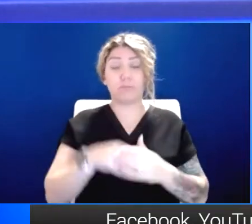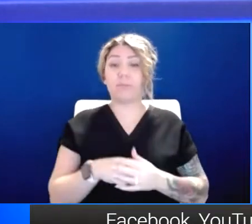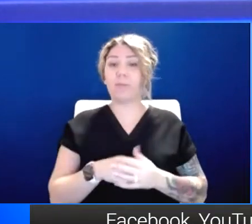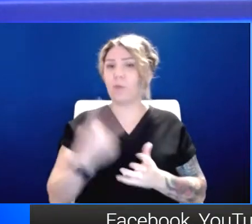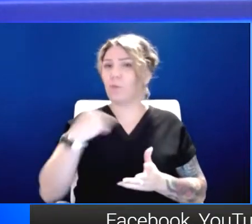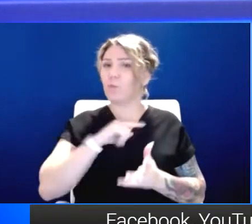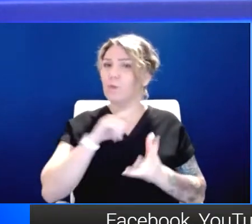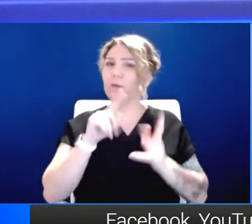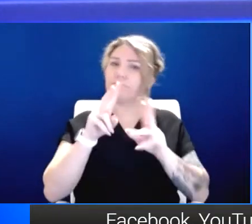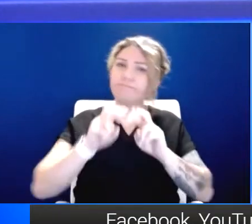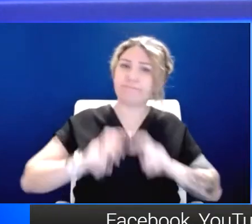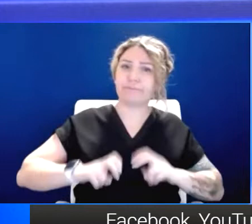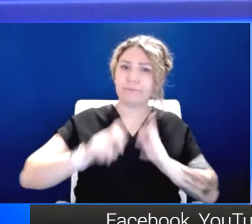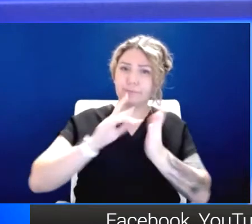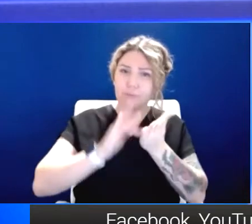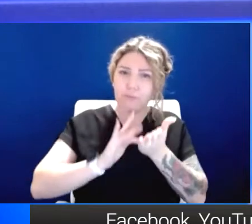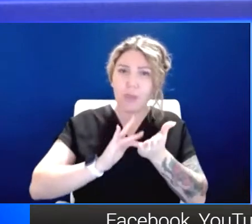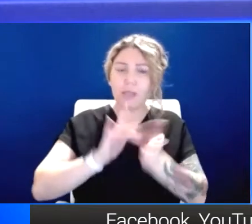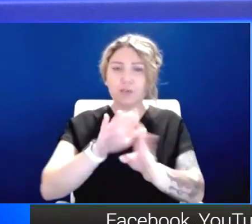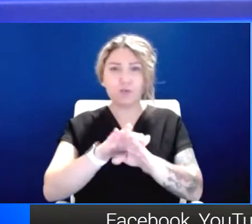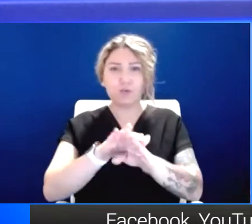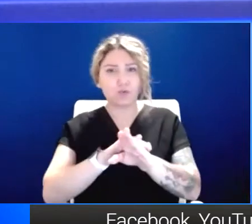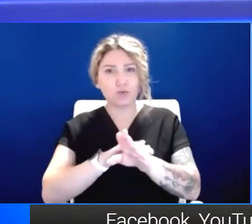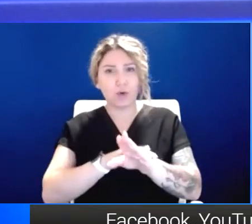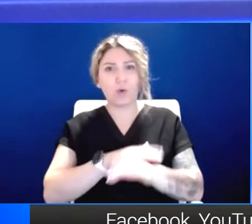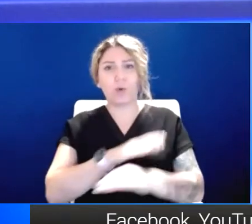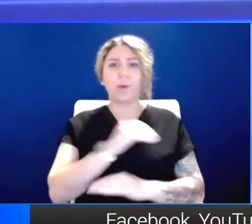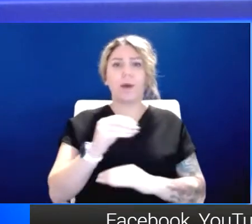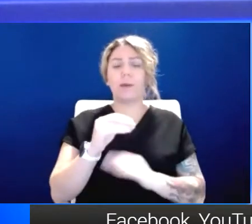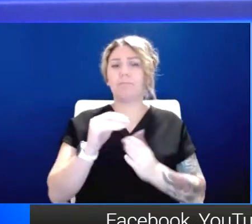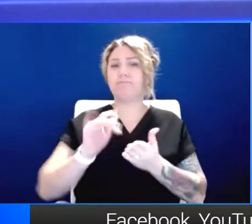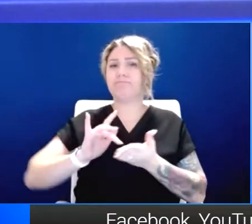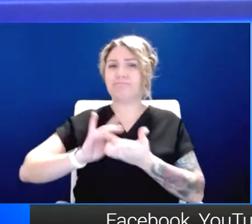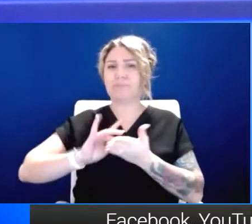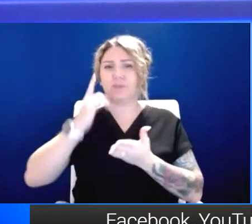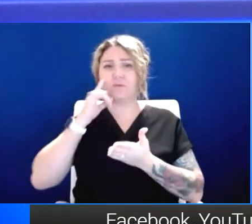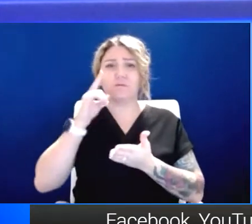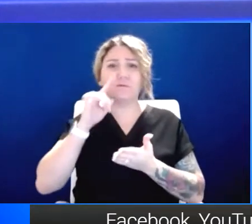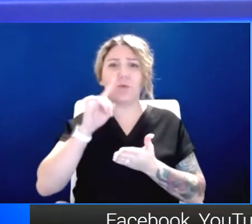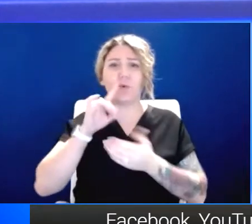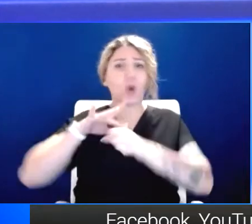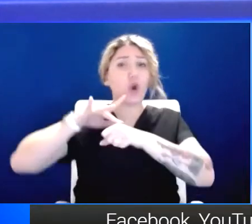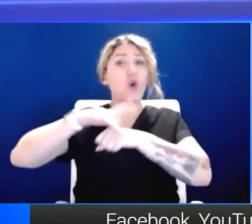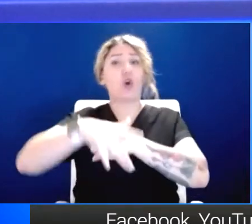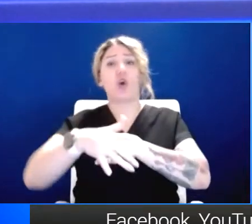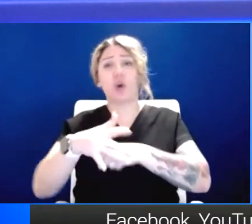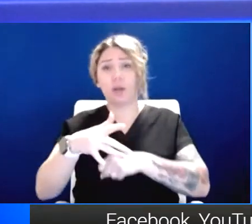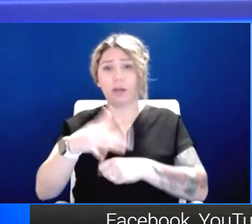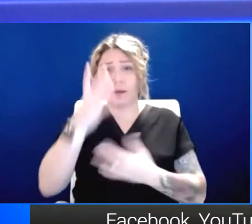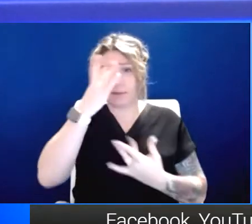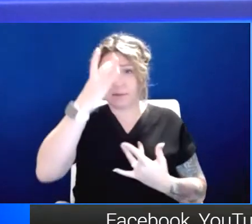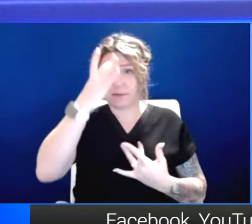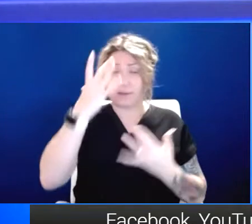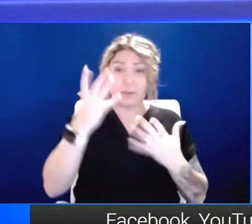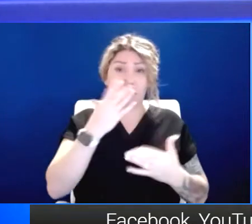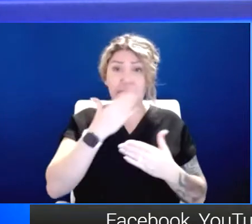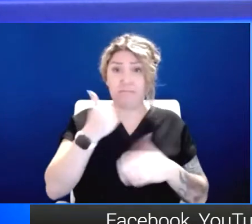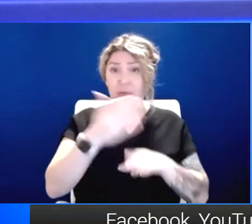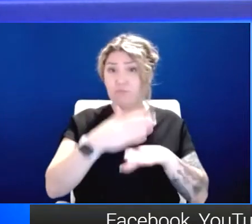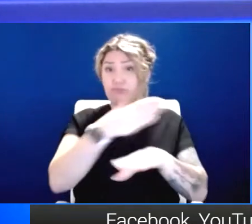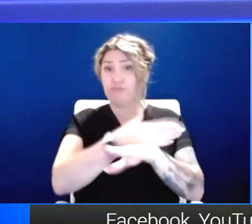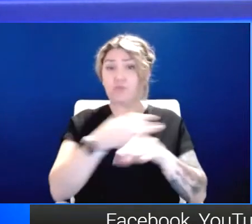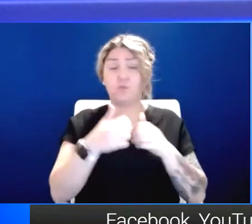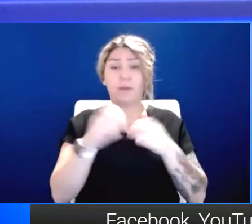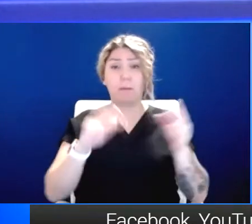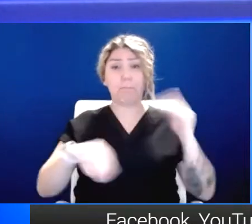slow disease progression. We are looking at medications to use in early disease, which may have better improvement in the motor symptoms